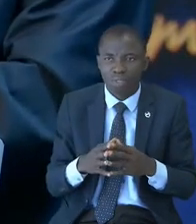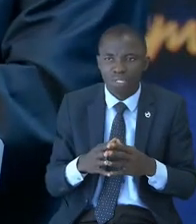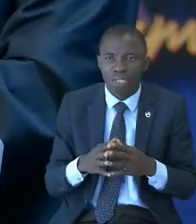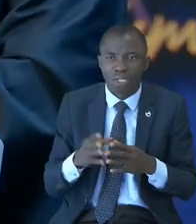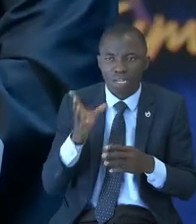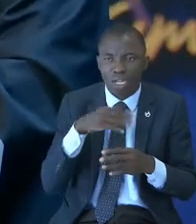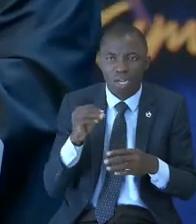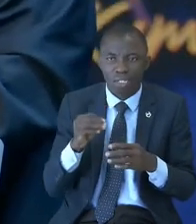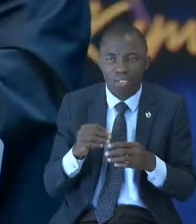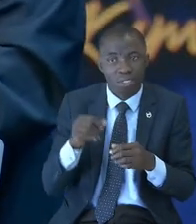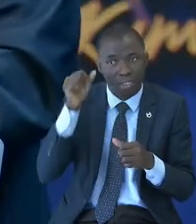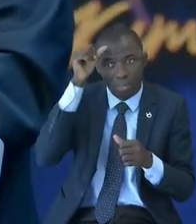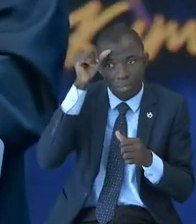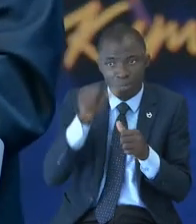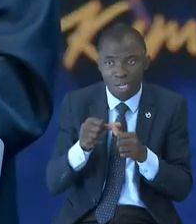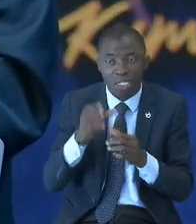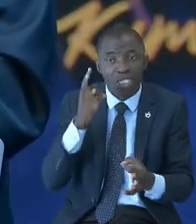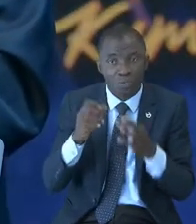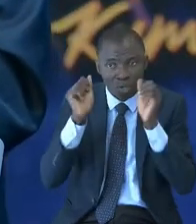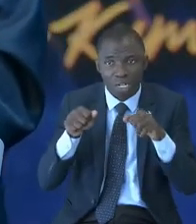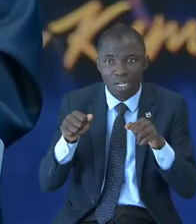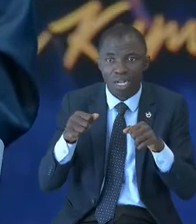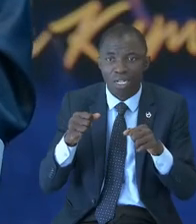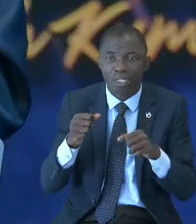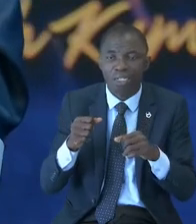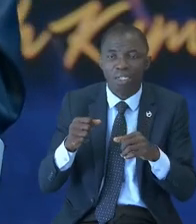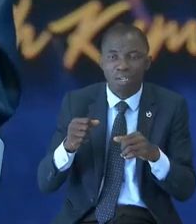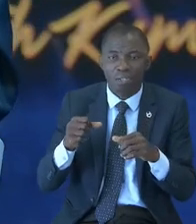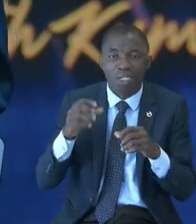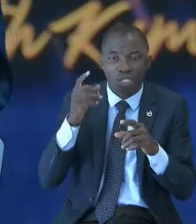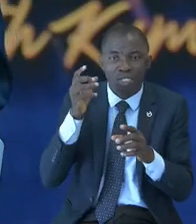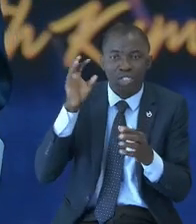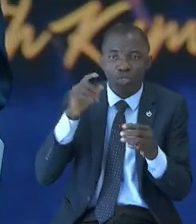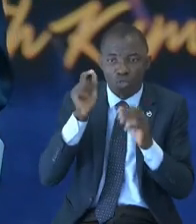Converse Rally will hold tomorrow, immediately after